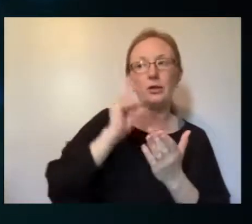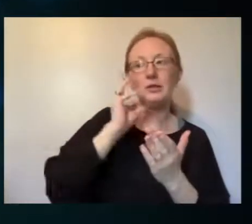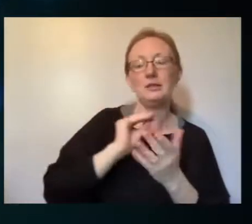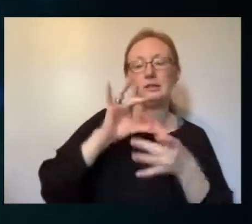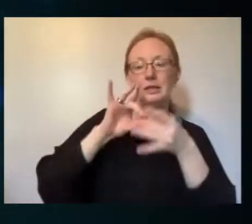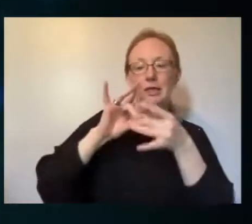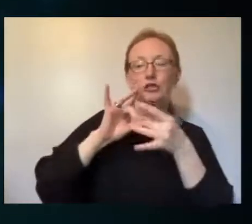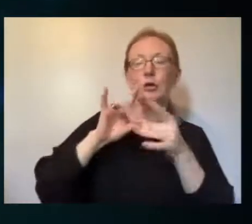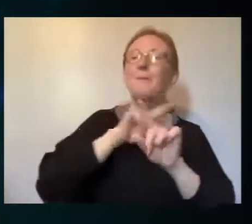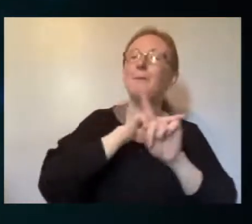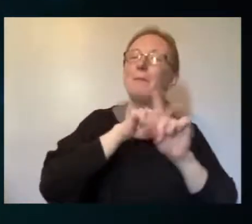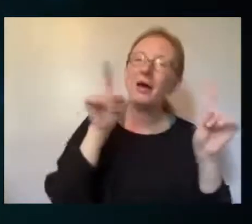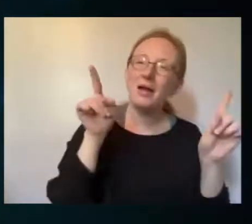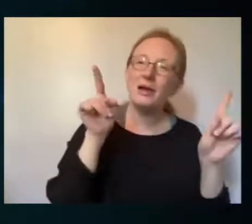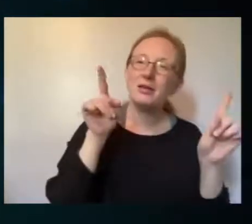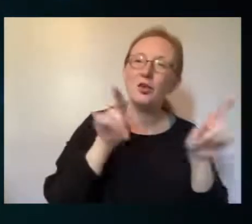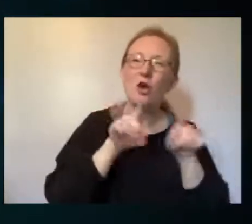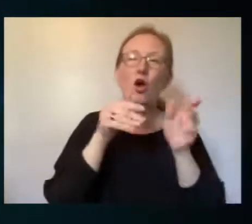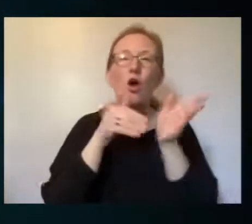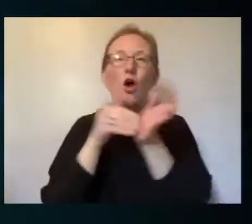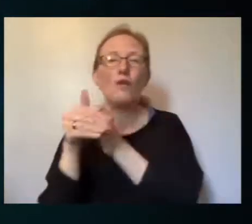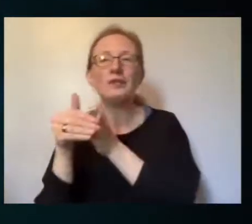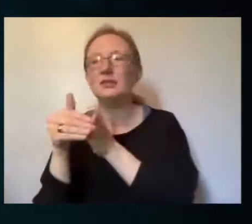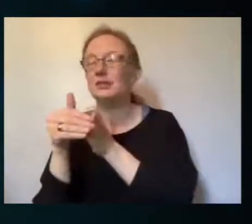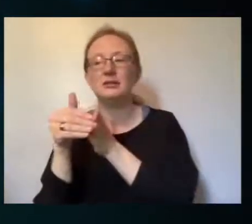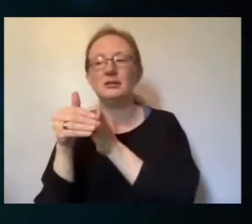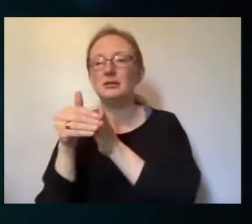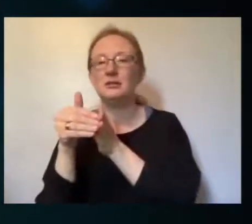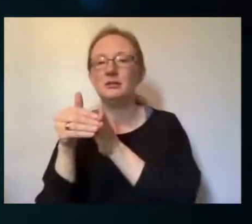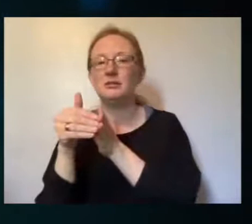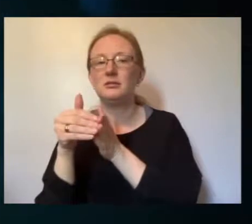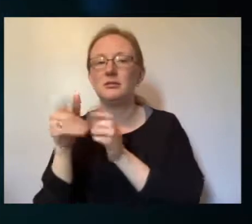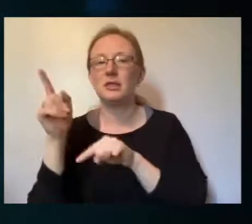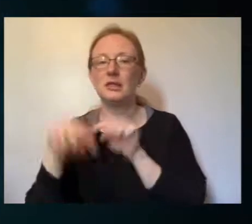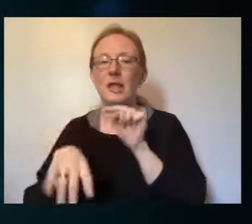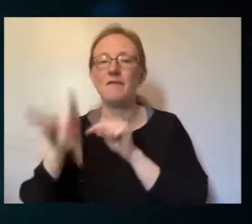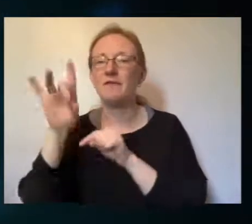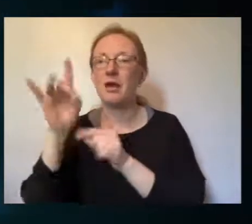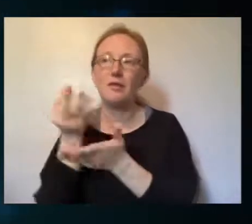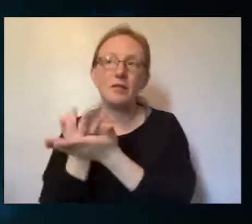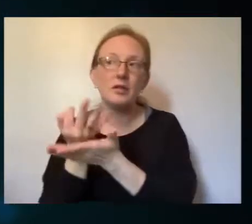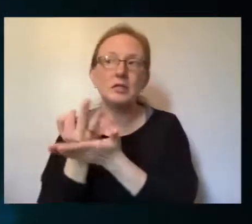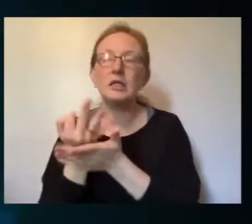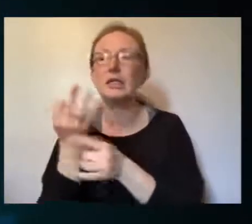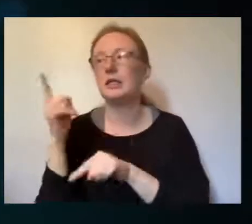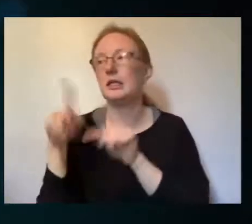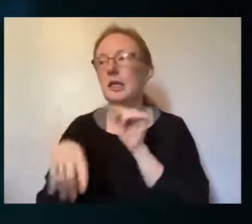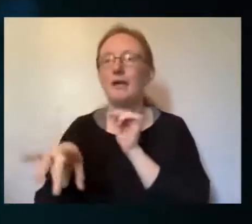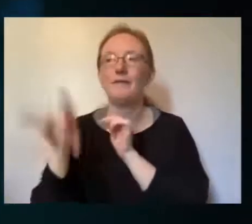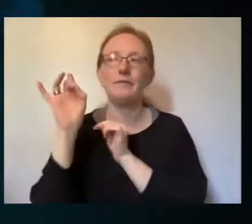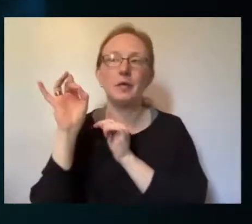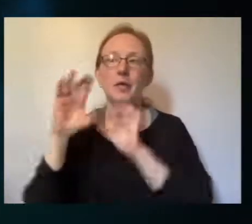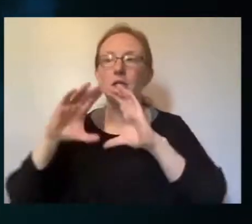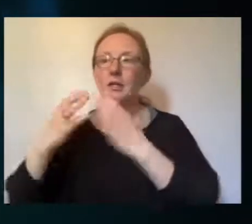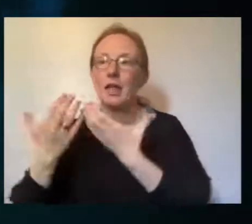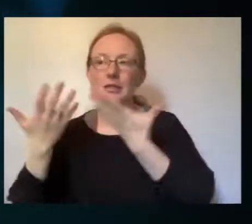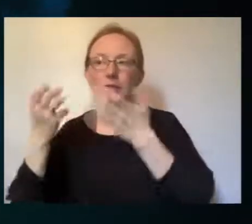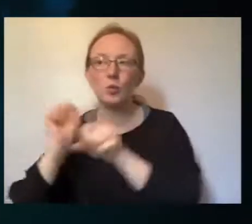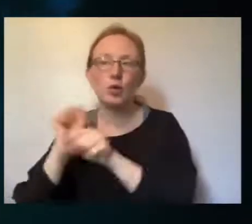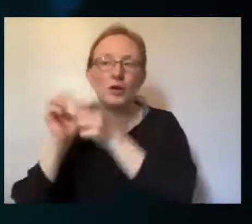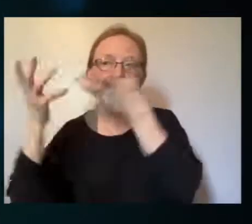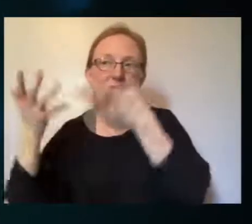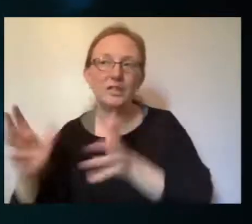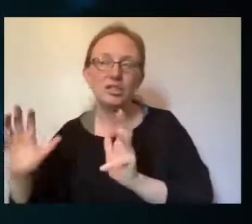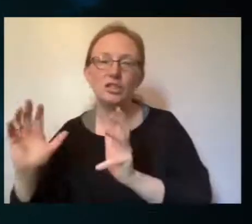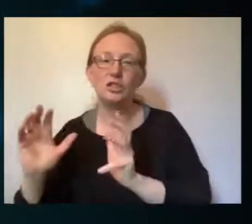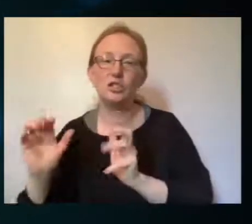connection, but often detracts from, say, finding additional funding, from getting coursework done, a